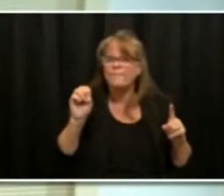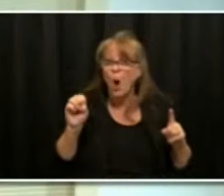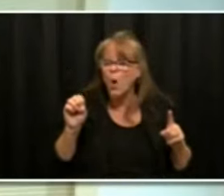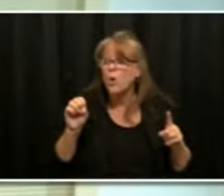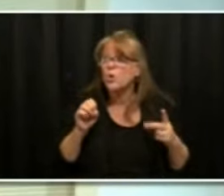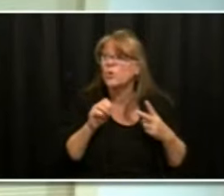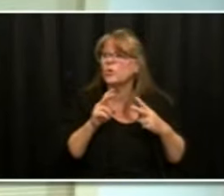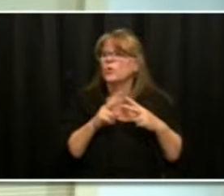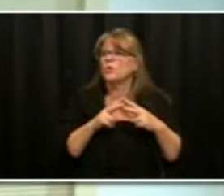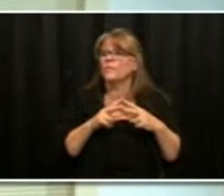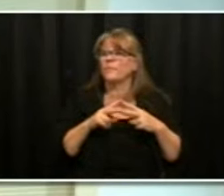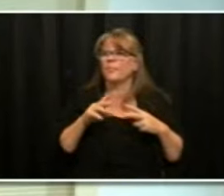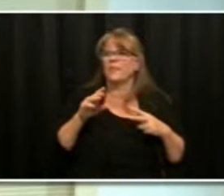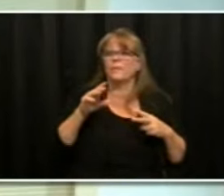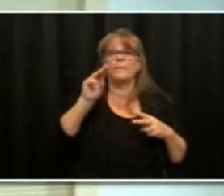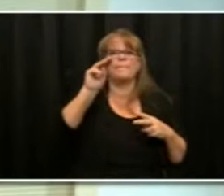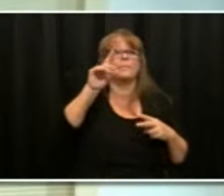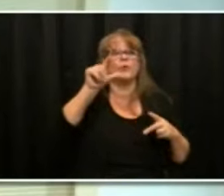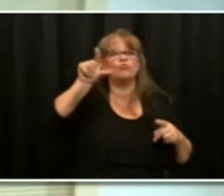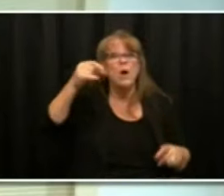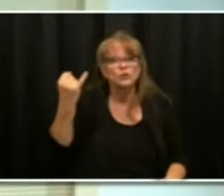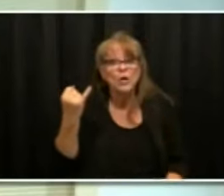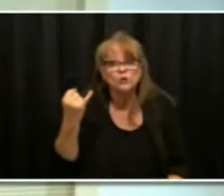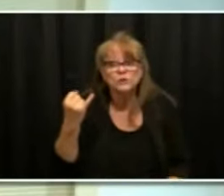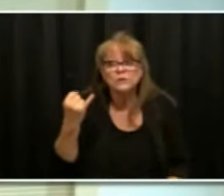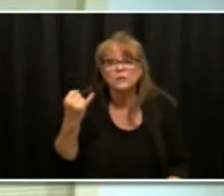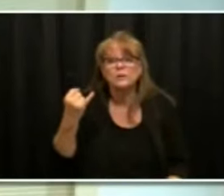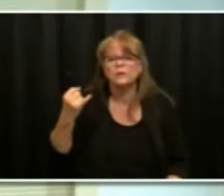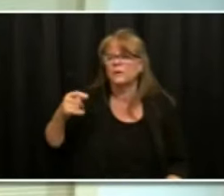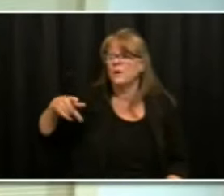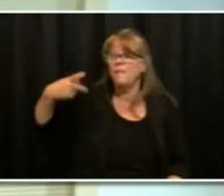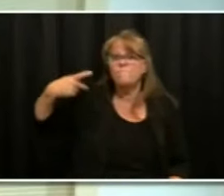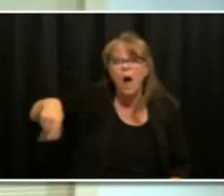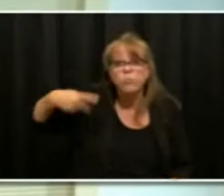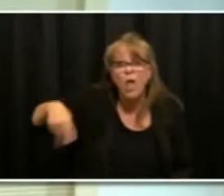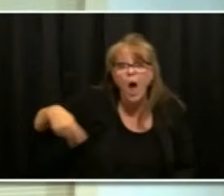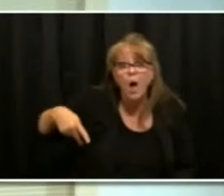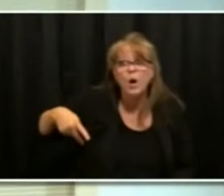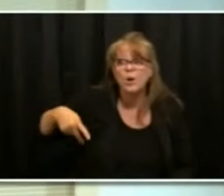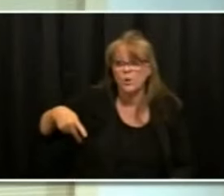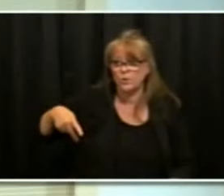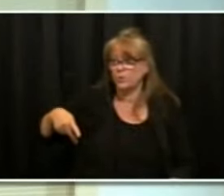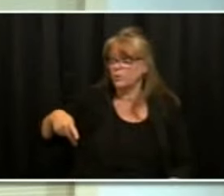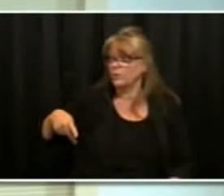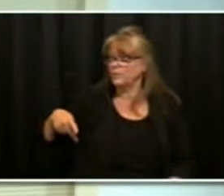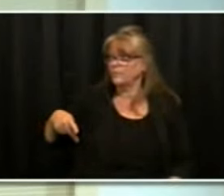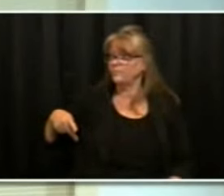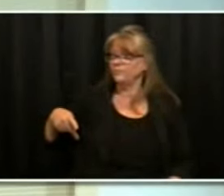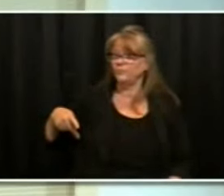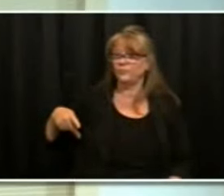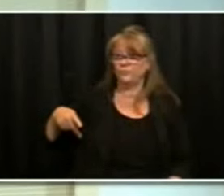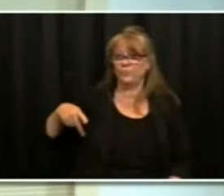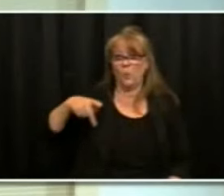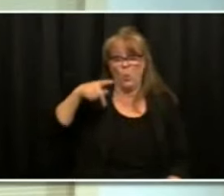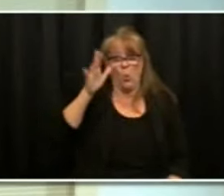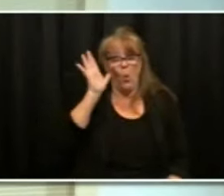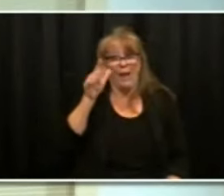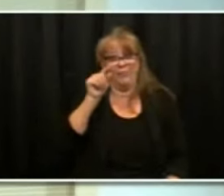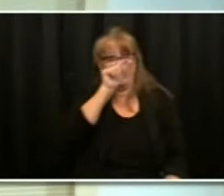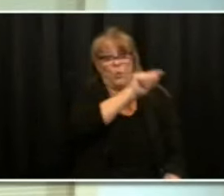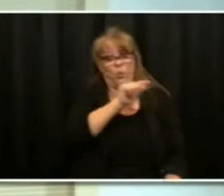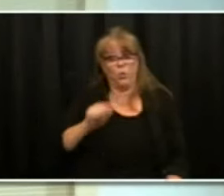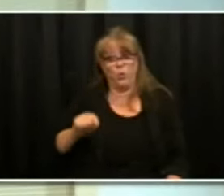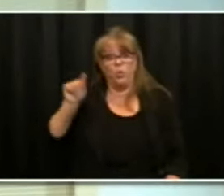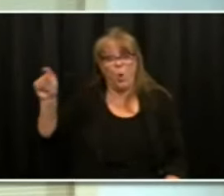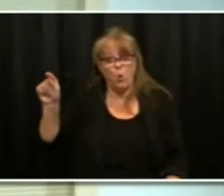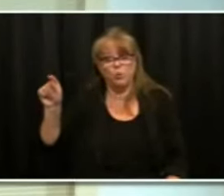those gatherings to age-specific groups, and now Denver has expanded its mask orders. Would you be interested in following some of those steps on a